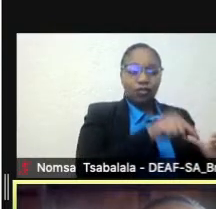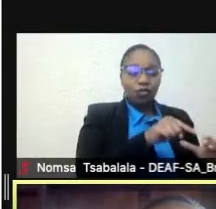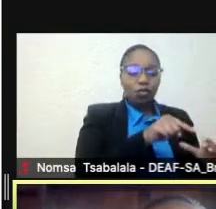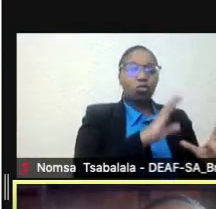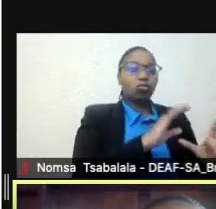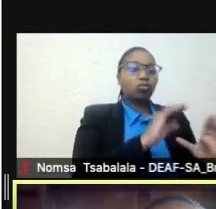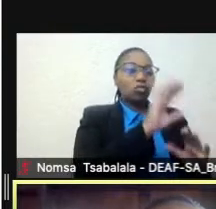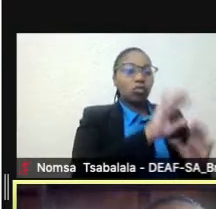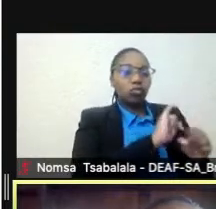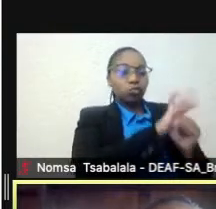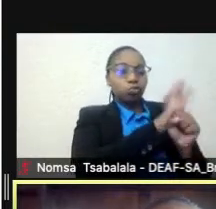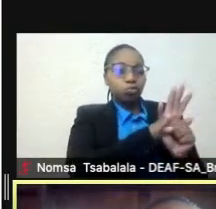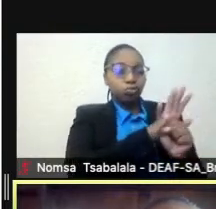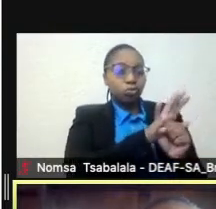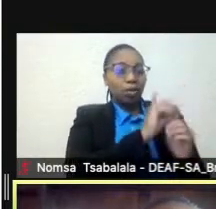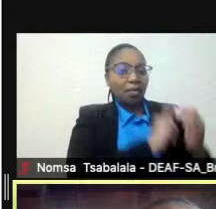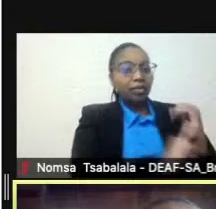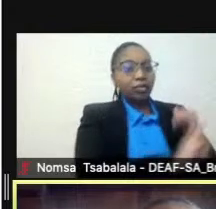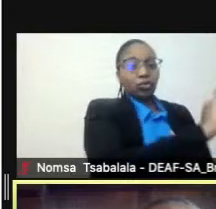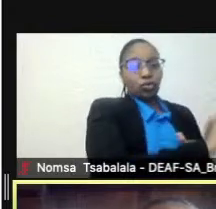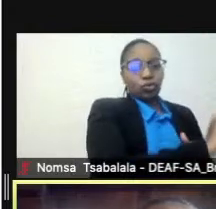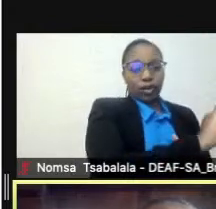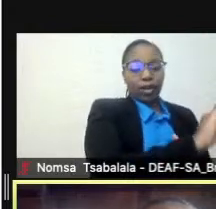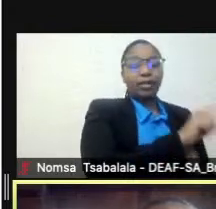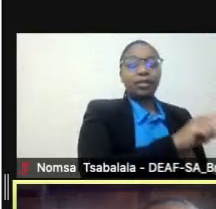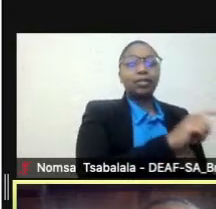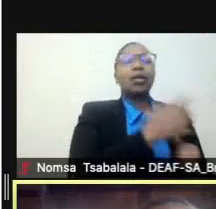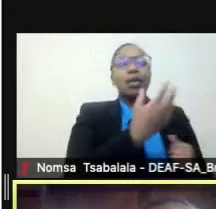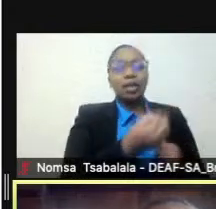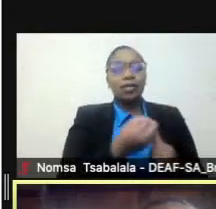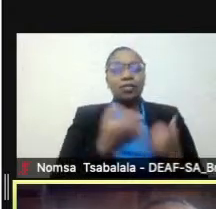technology facilities in order to now have